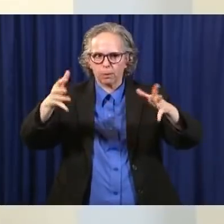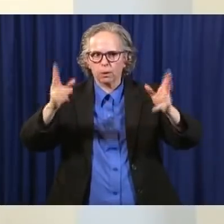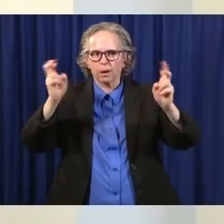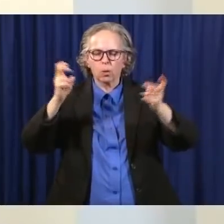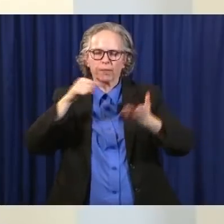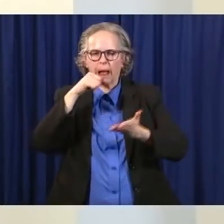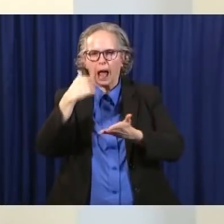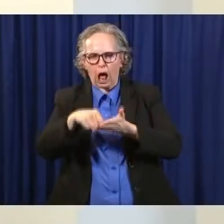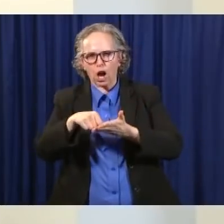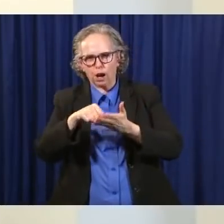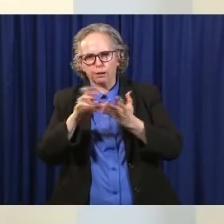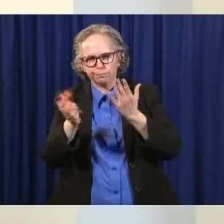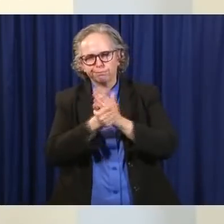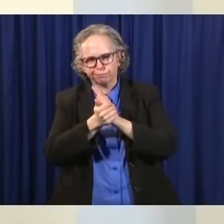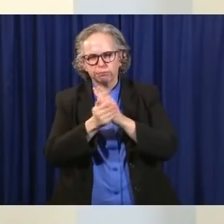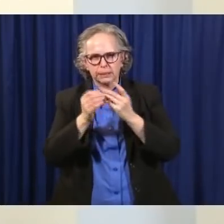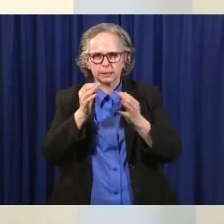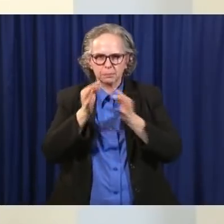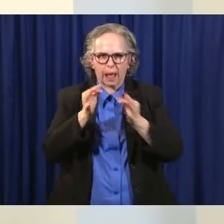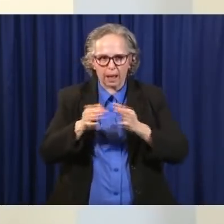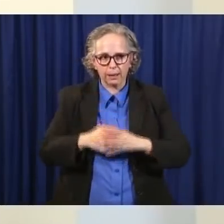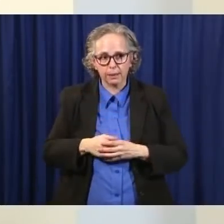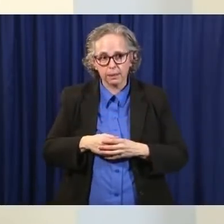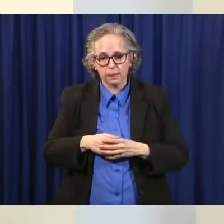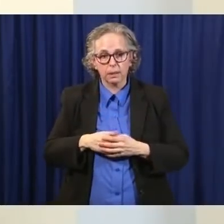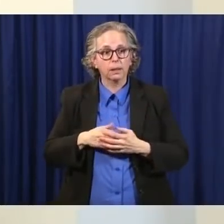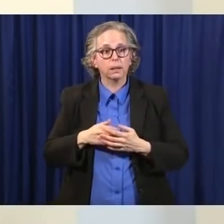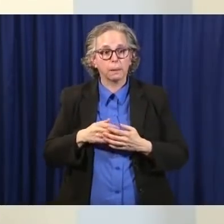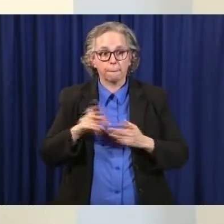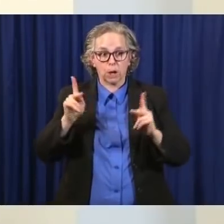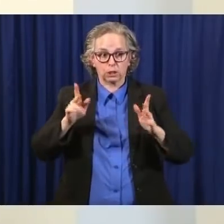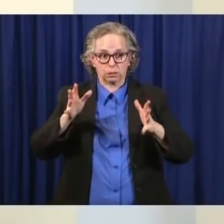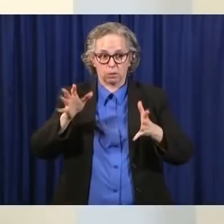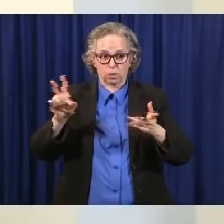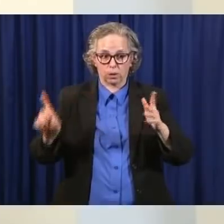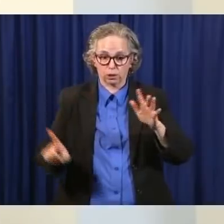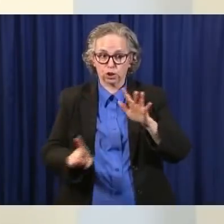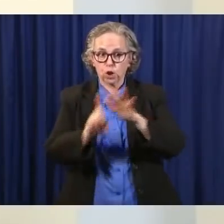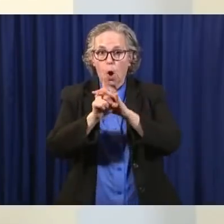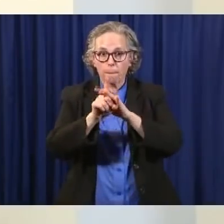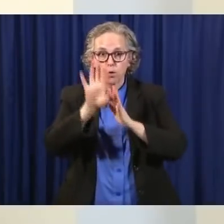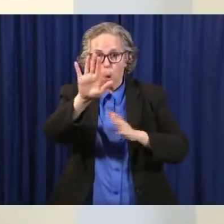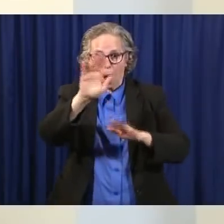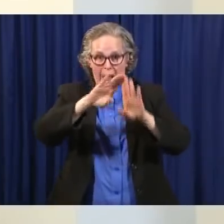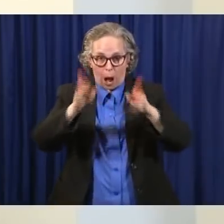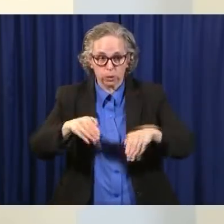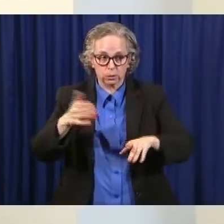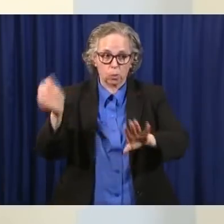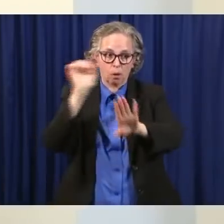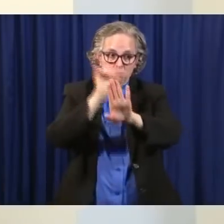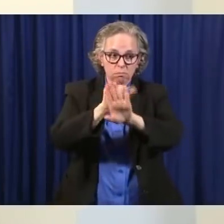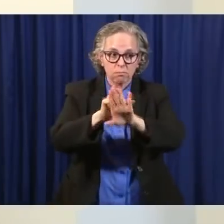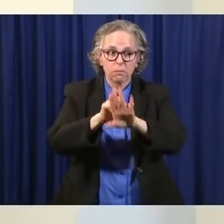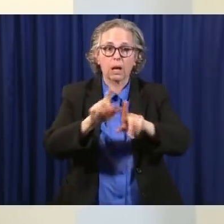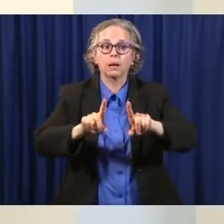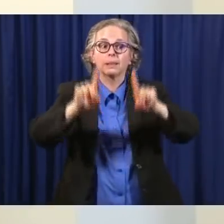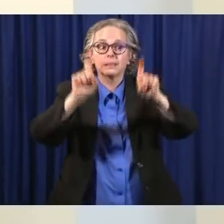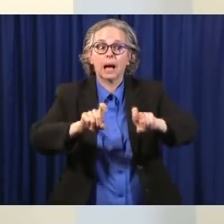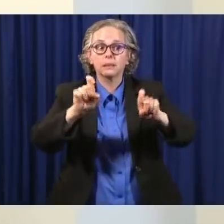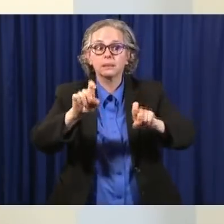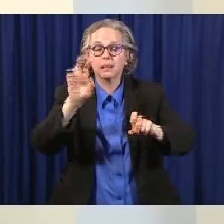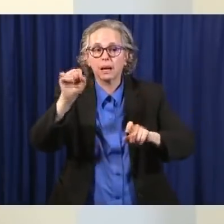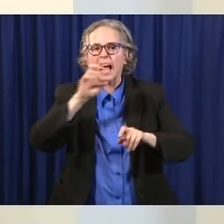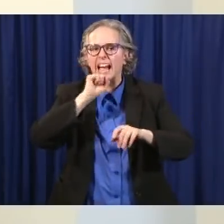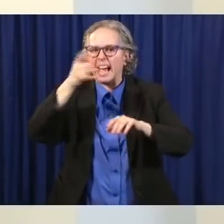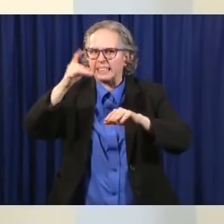ultimately someone who would actually come to their house and test someone 18 years of older in the house. We'd learn a lot about you, and